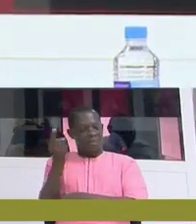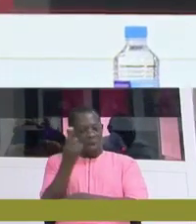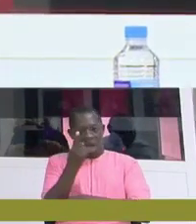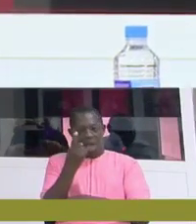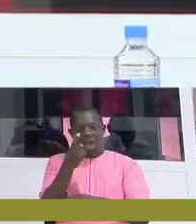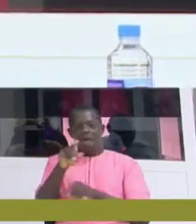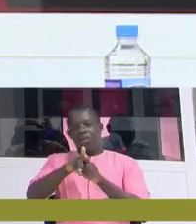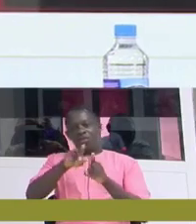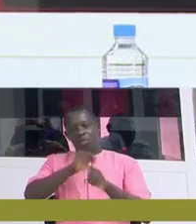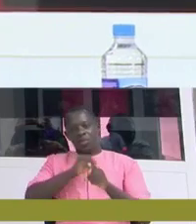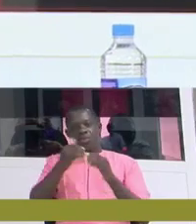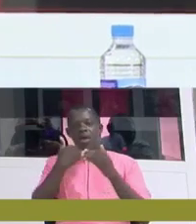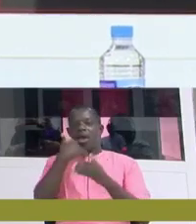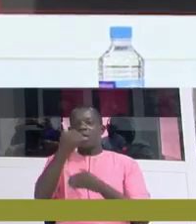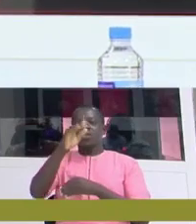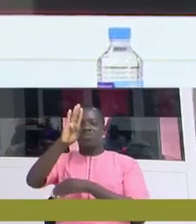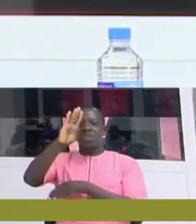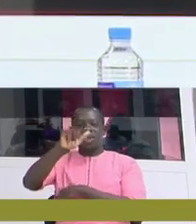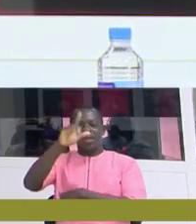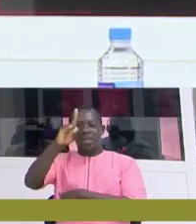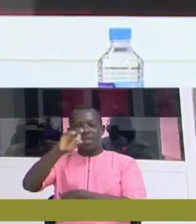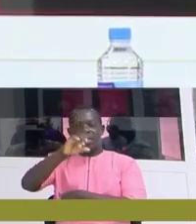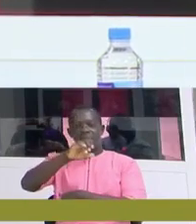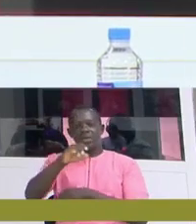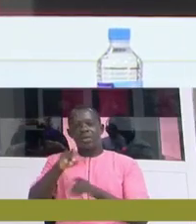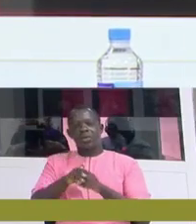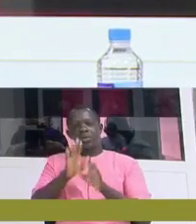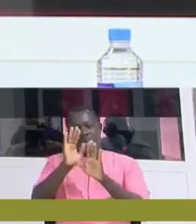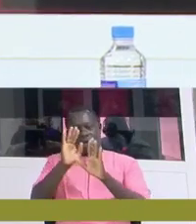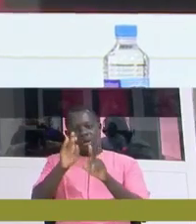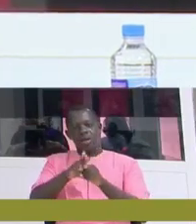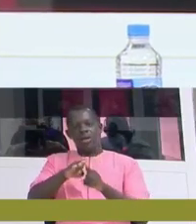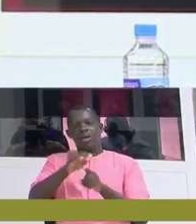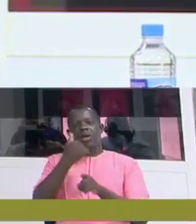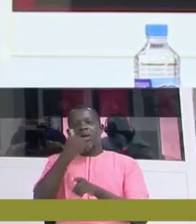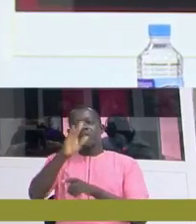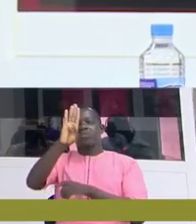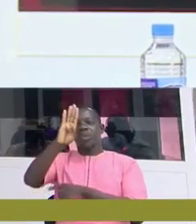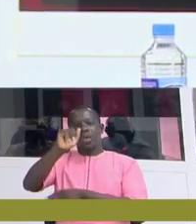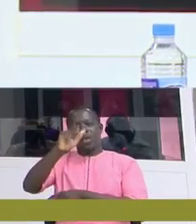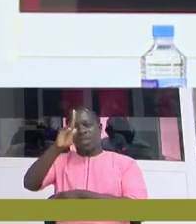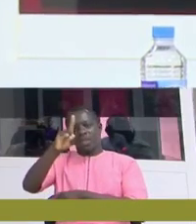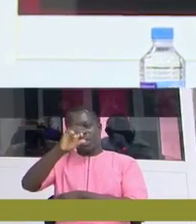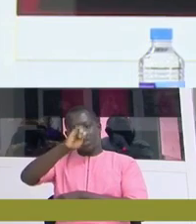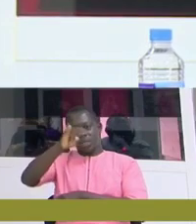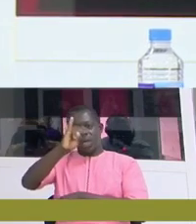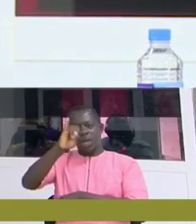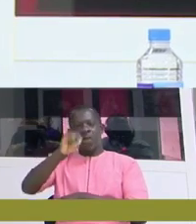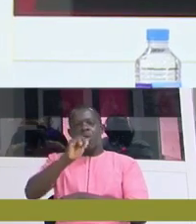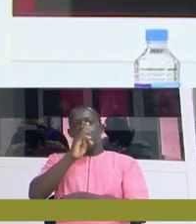koe janku. He asked Baji He asked Baji, who asked you to wash this